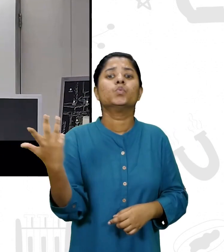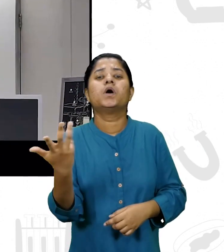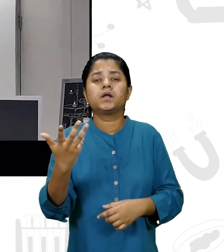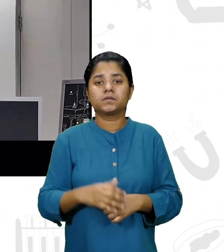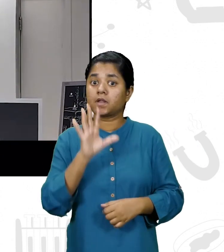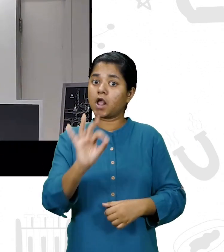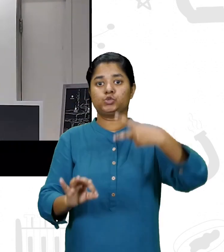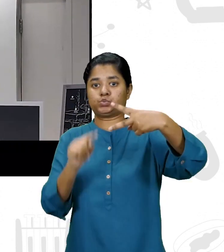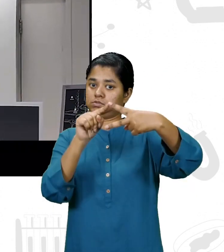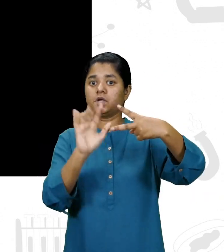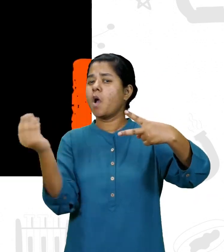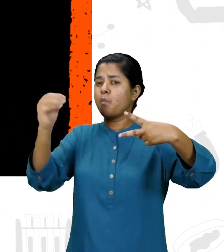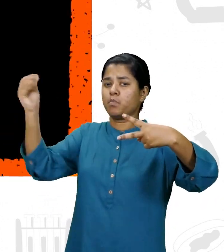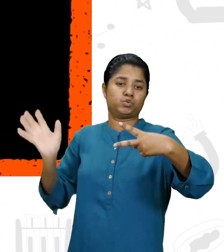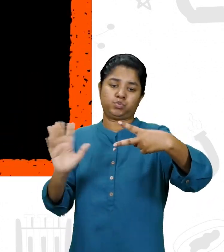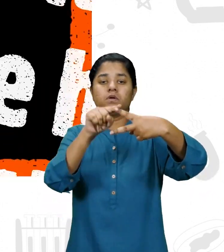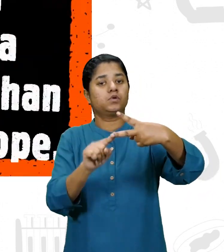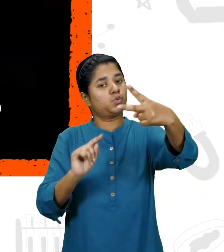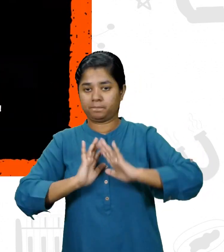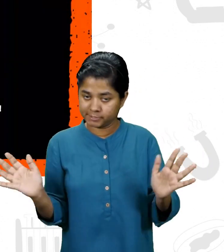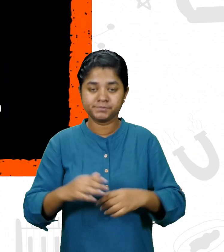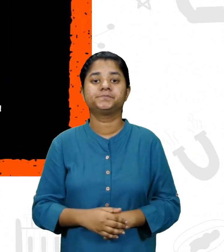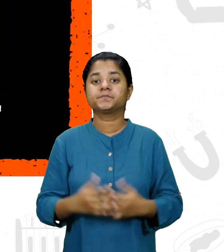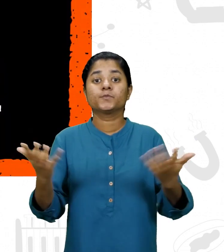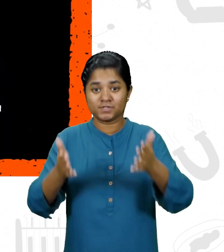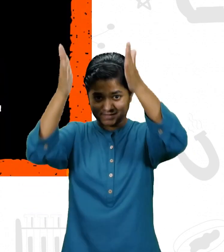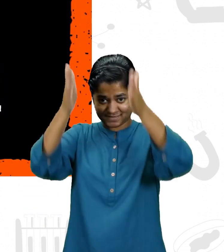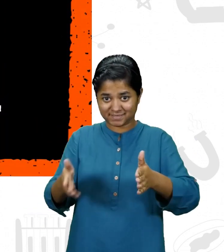2 points and not 1.